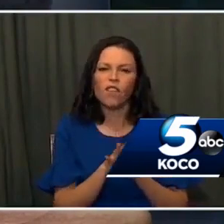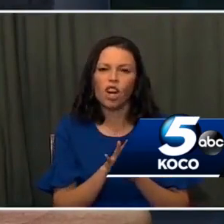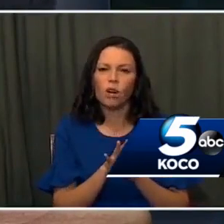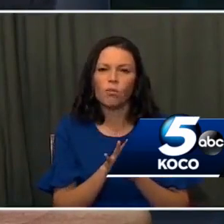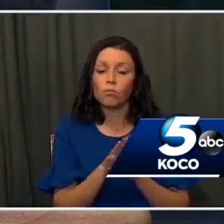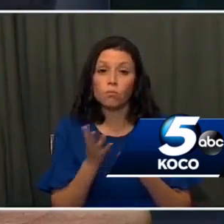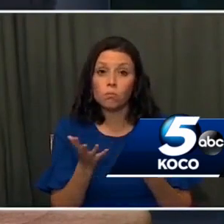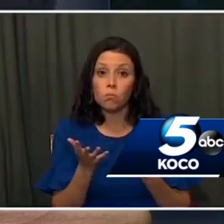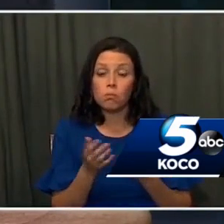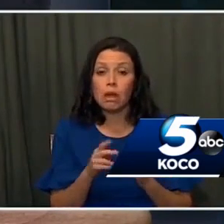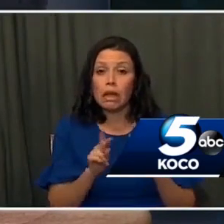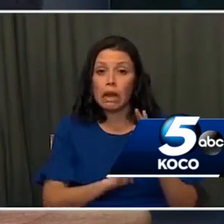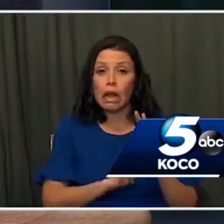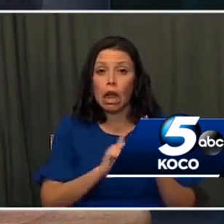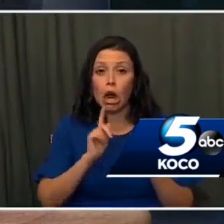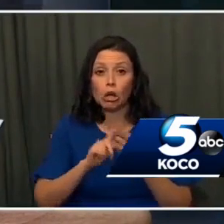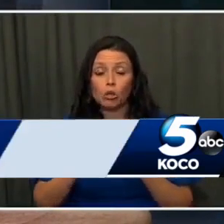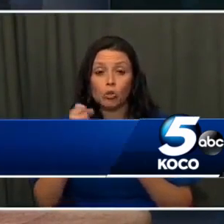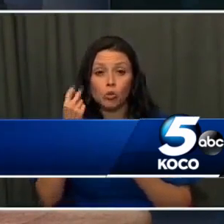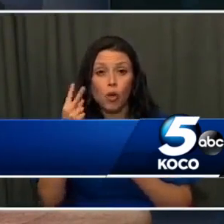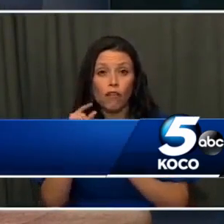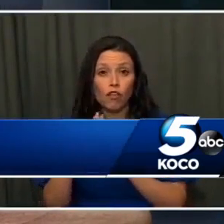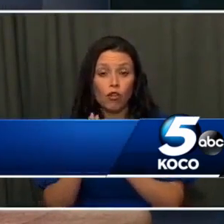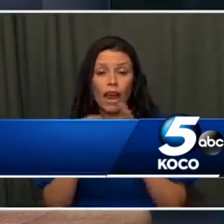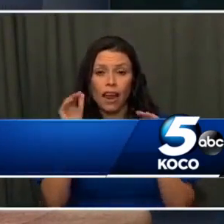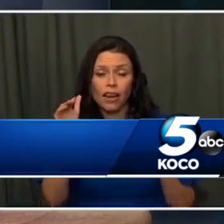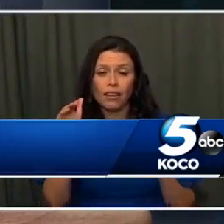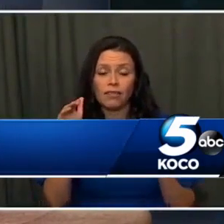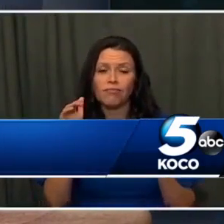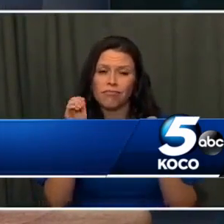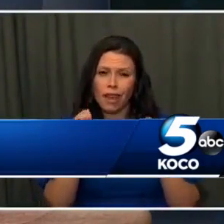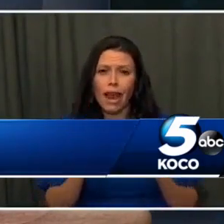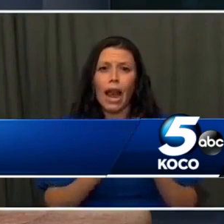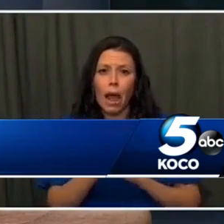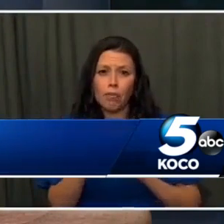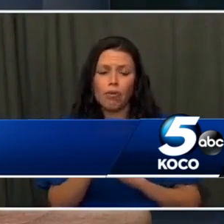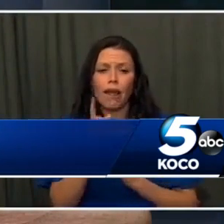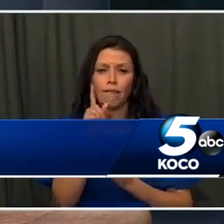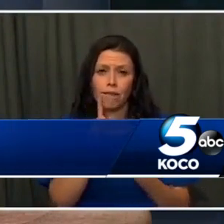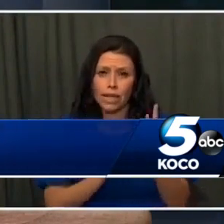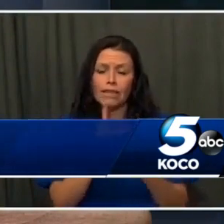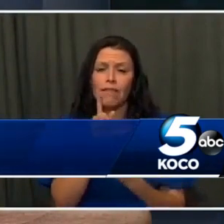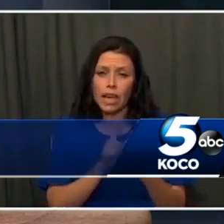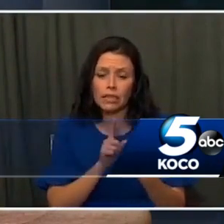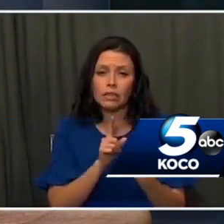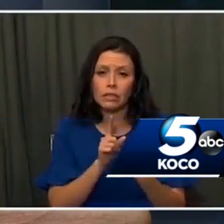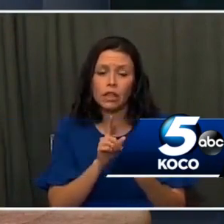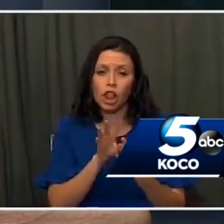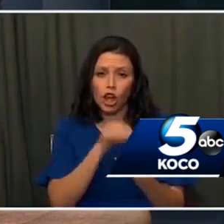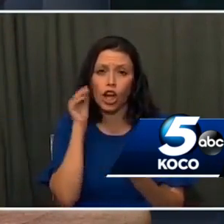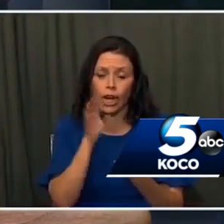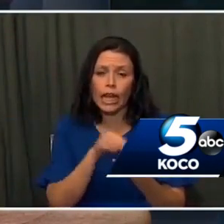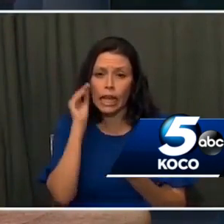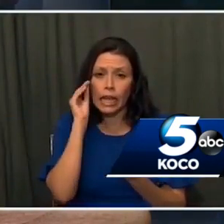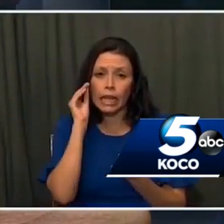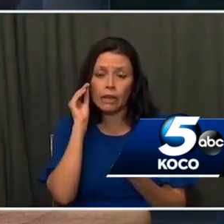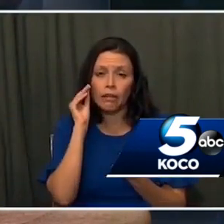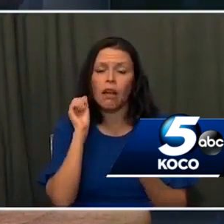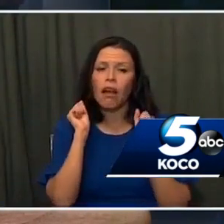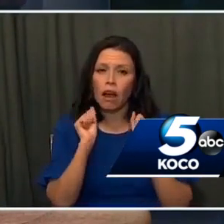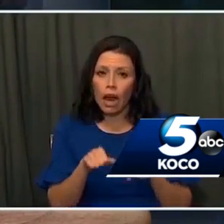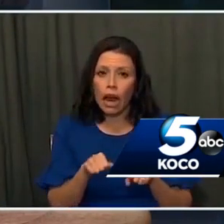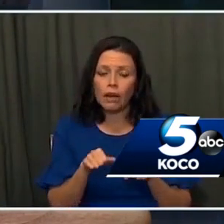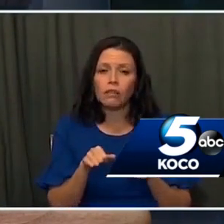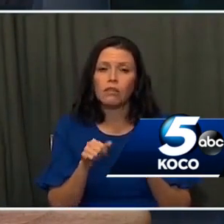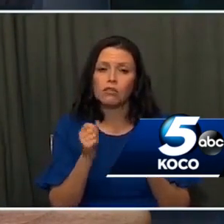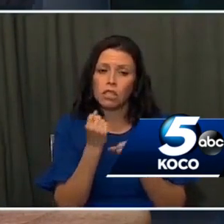CDC. That K through 12 schools can operate with face-to-face learning, and they